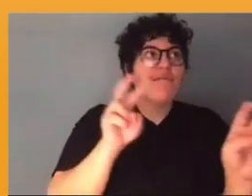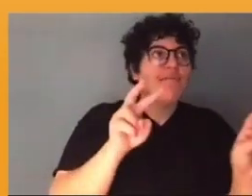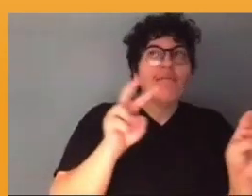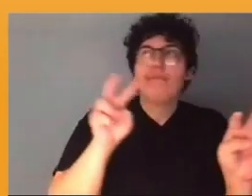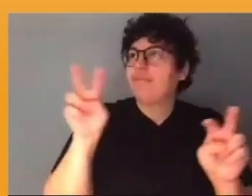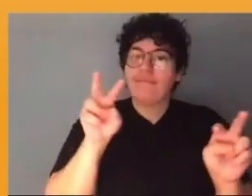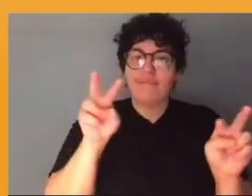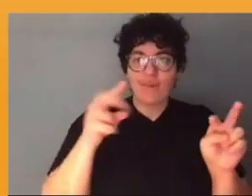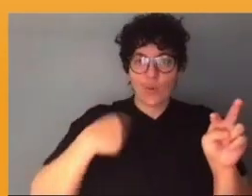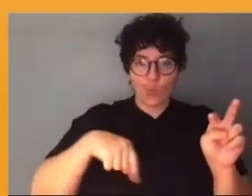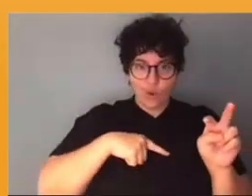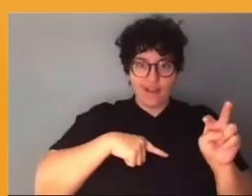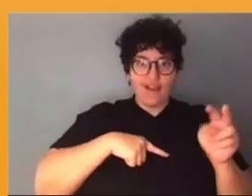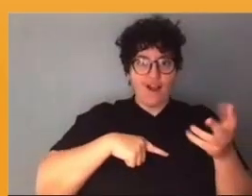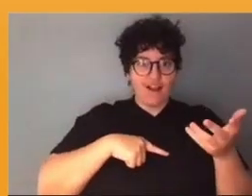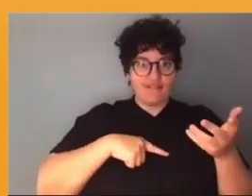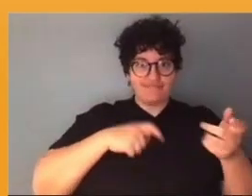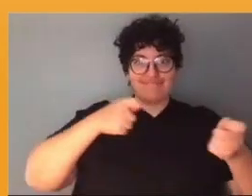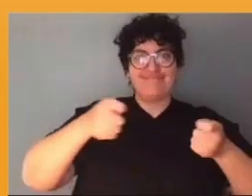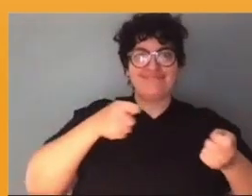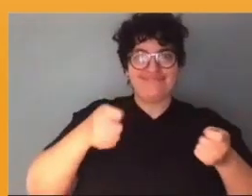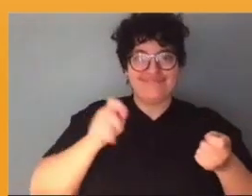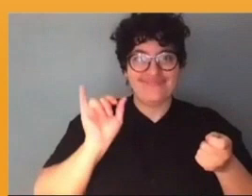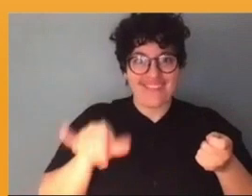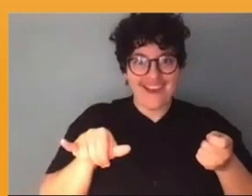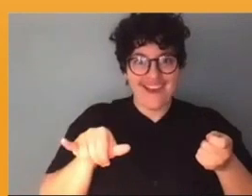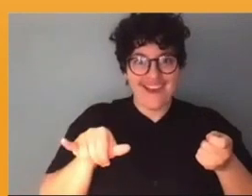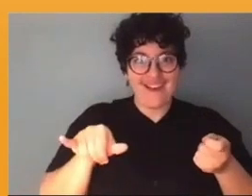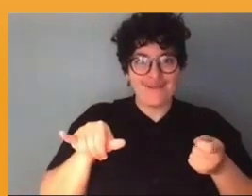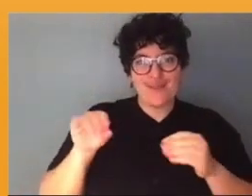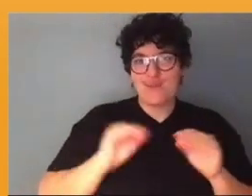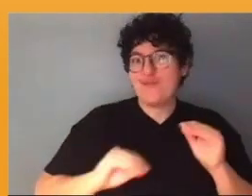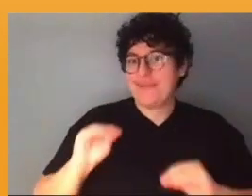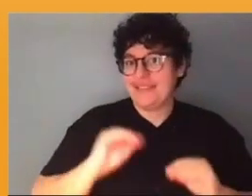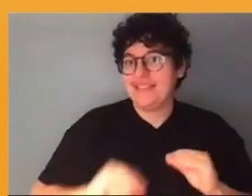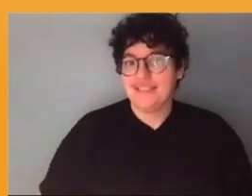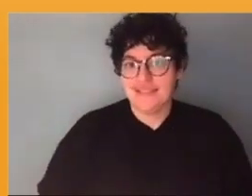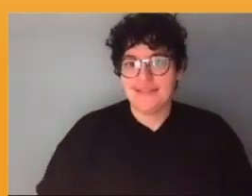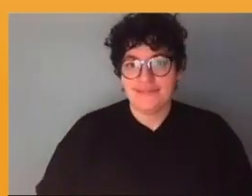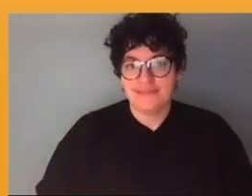And so what we're trying to do is,